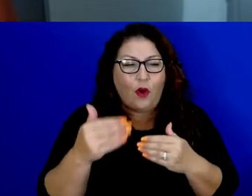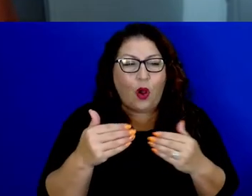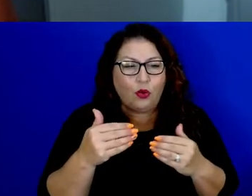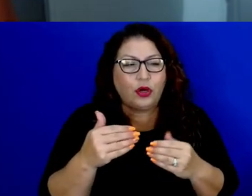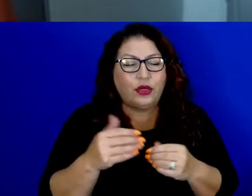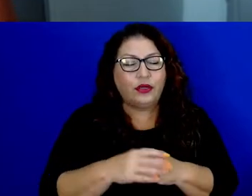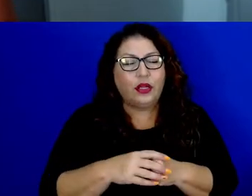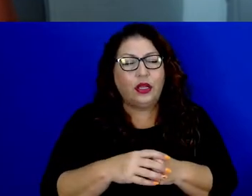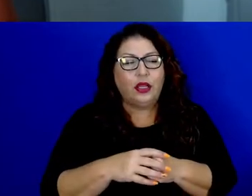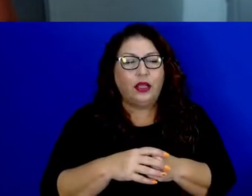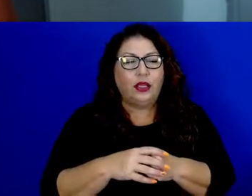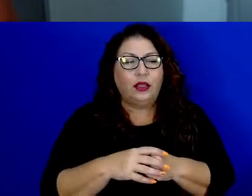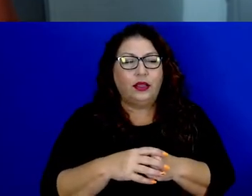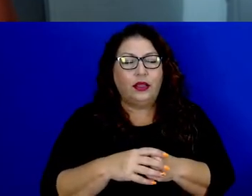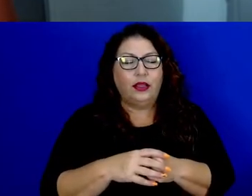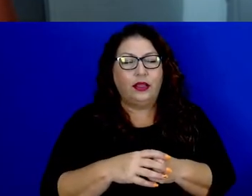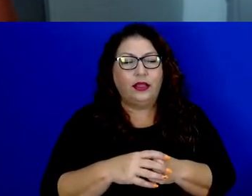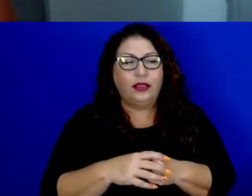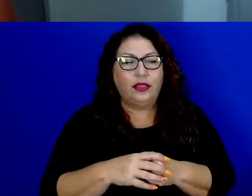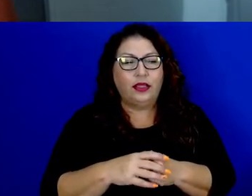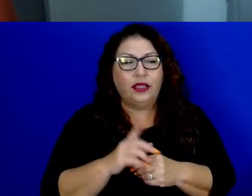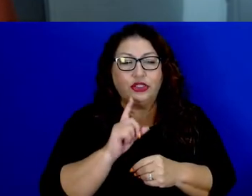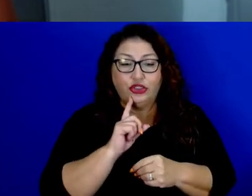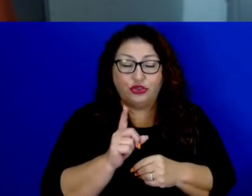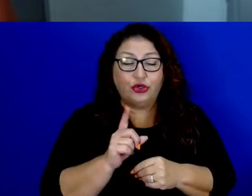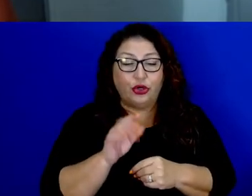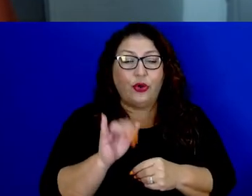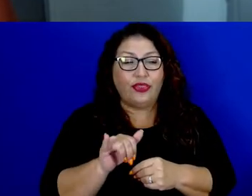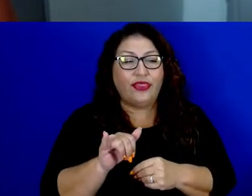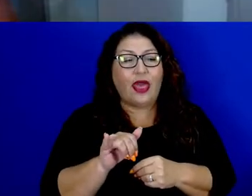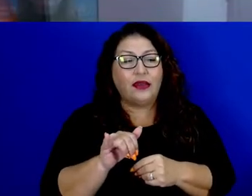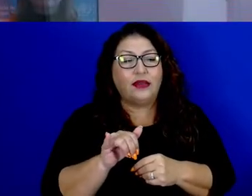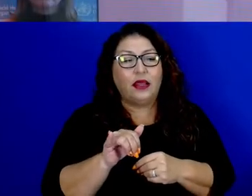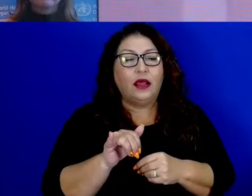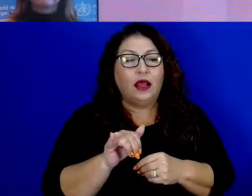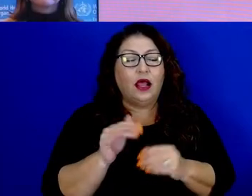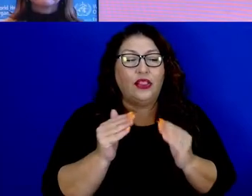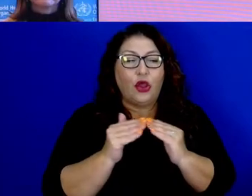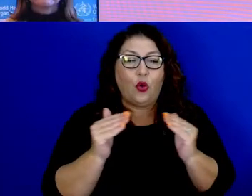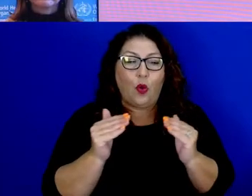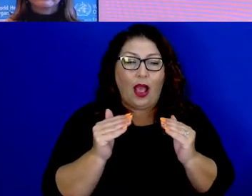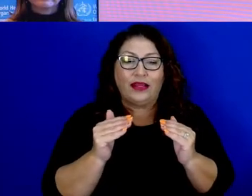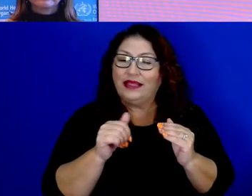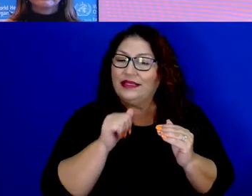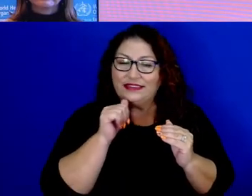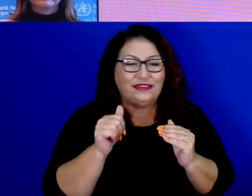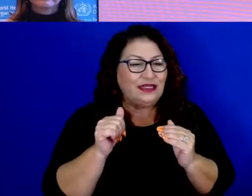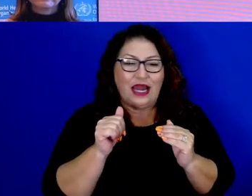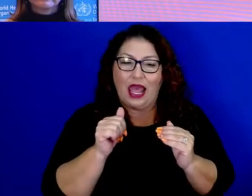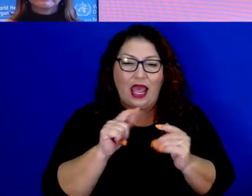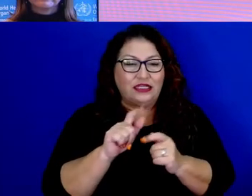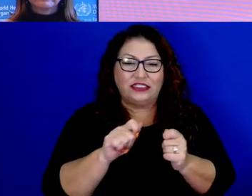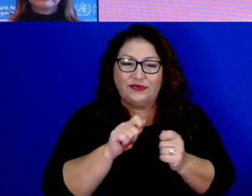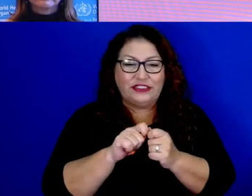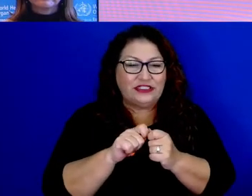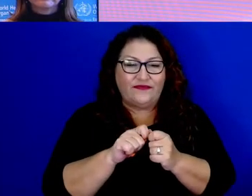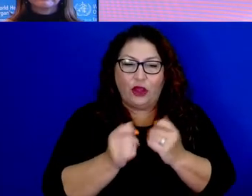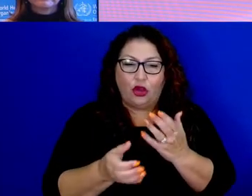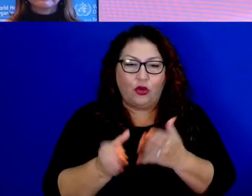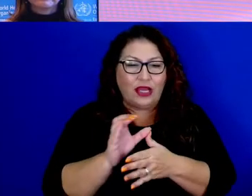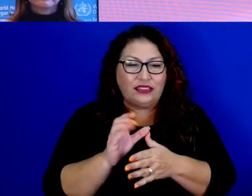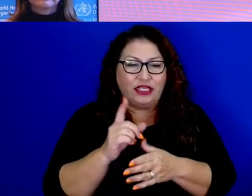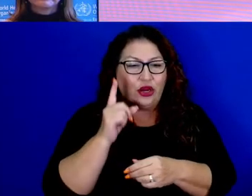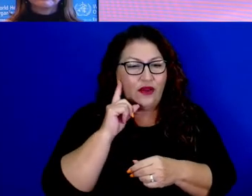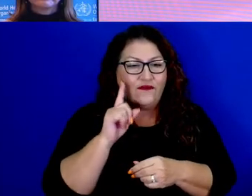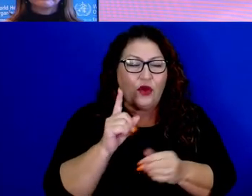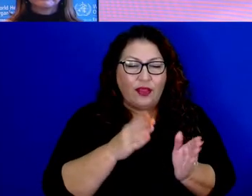area. It's true that equality is not a specific criteria for the assessment of the plans. However,